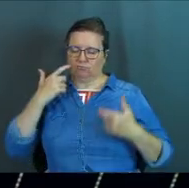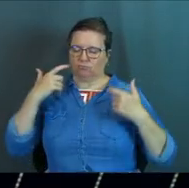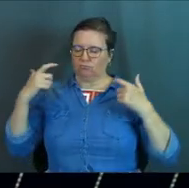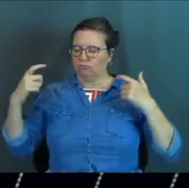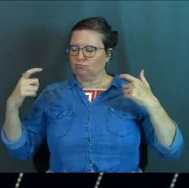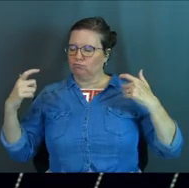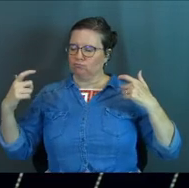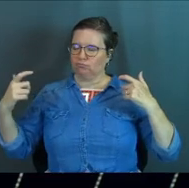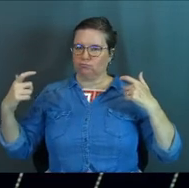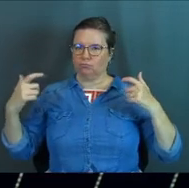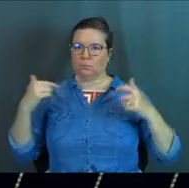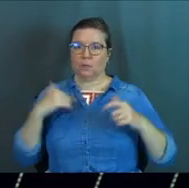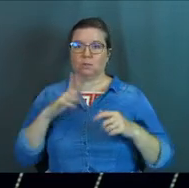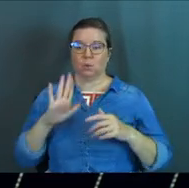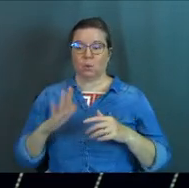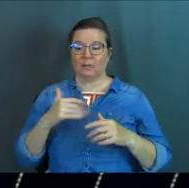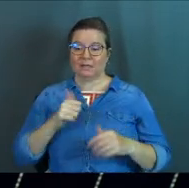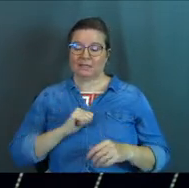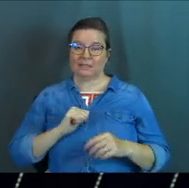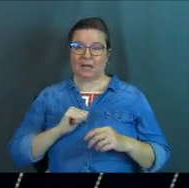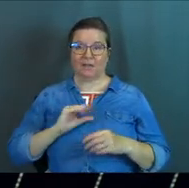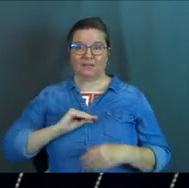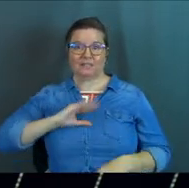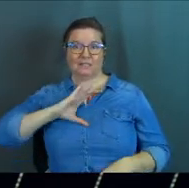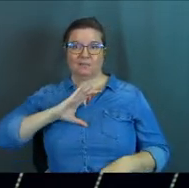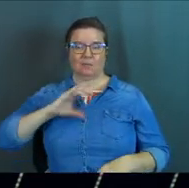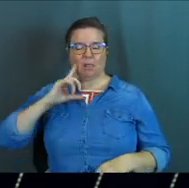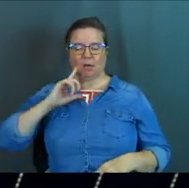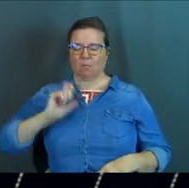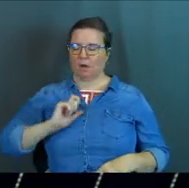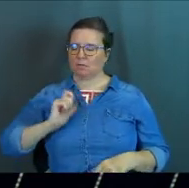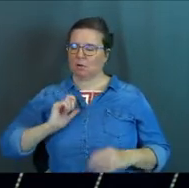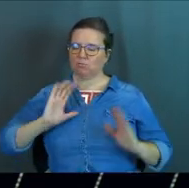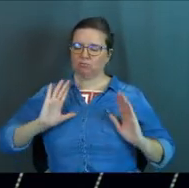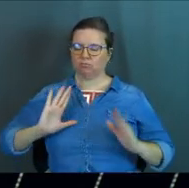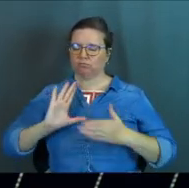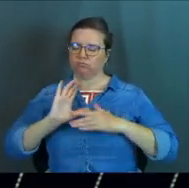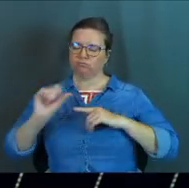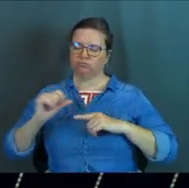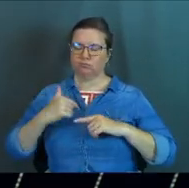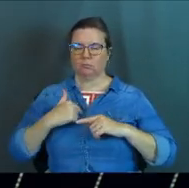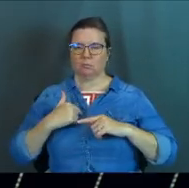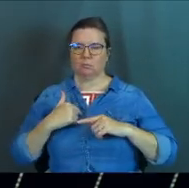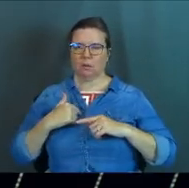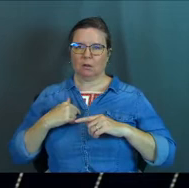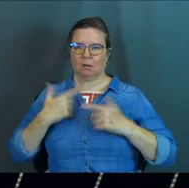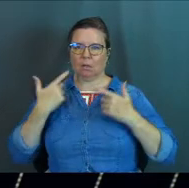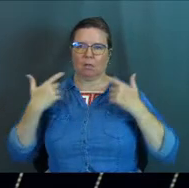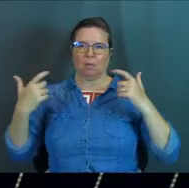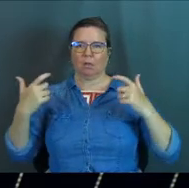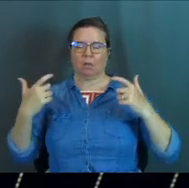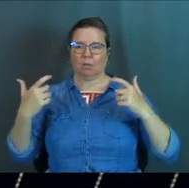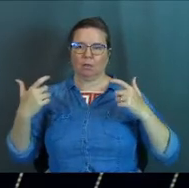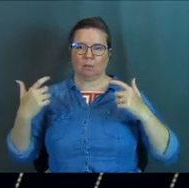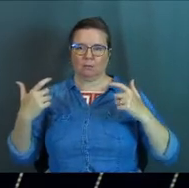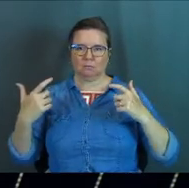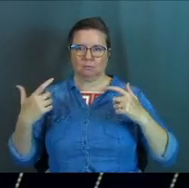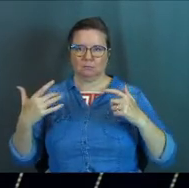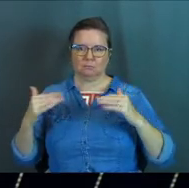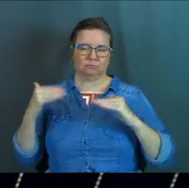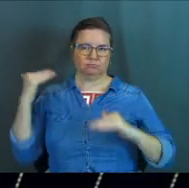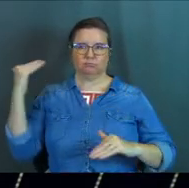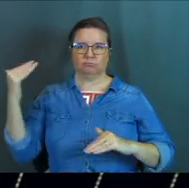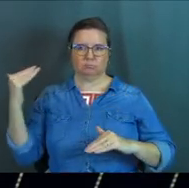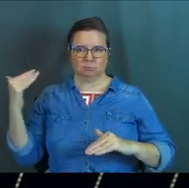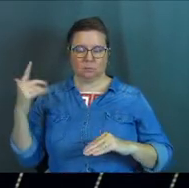very inflated ego, and so his self-esteem is, he thinks so highly of himself, it's inflated, it's overestimated, ego